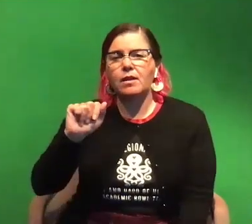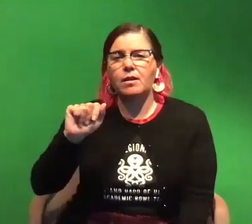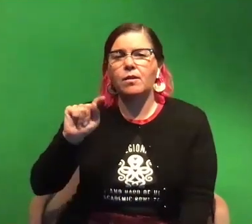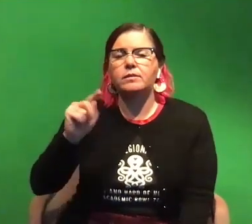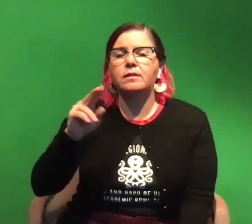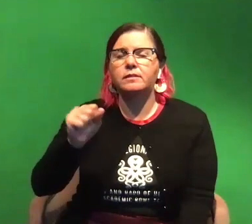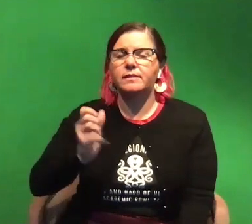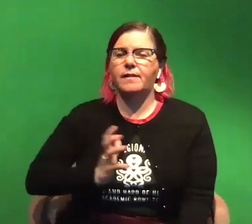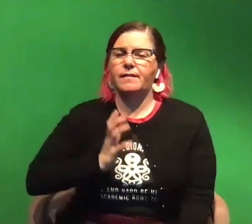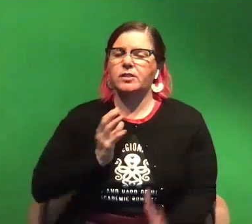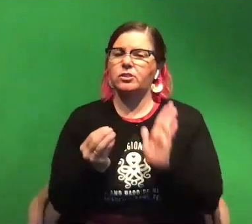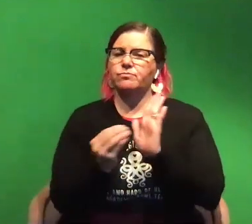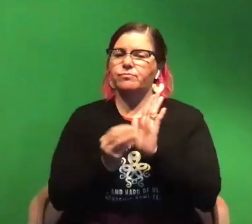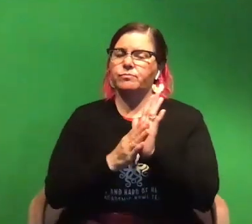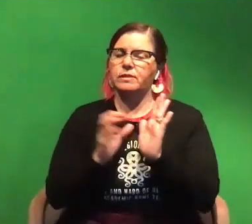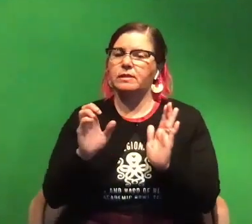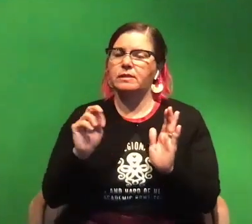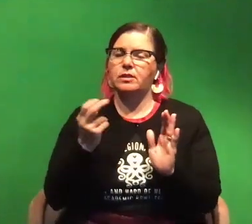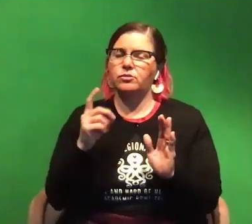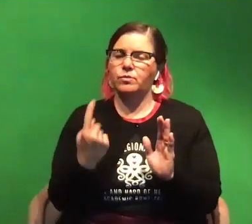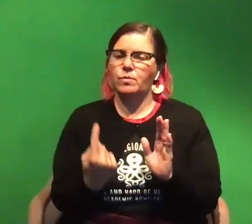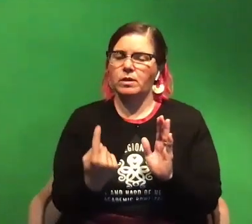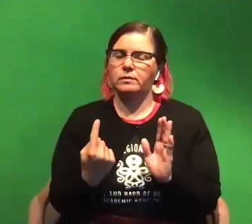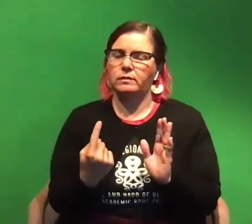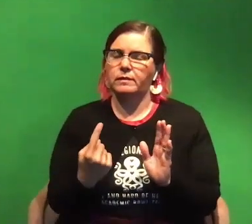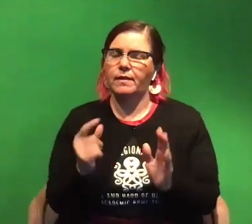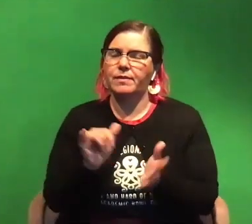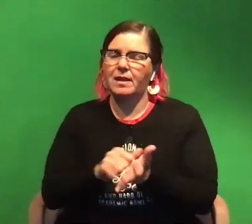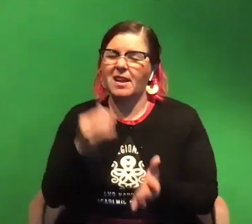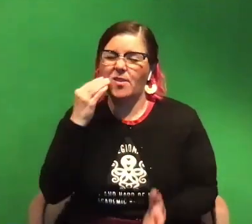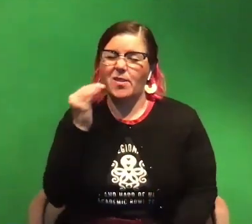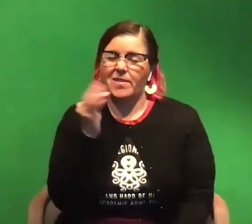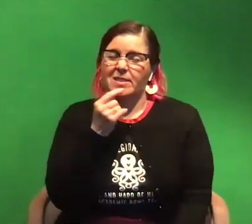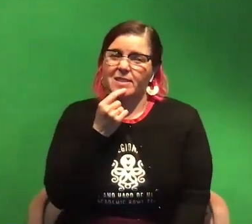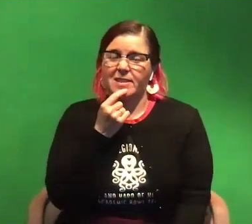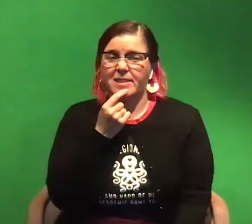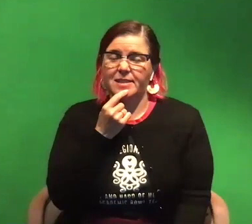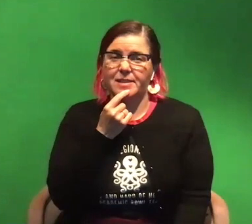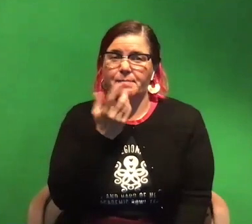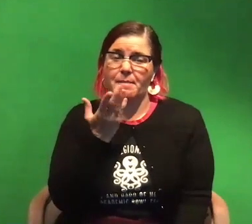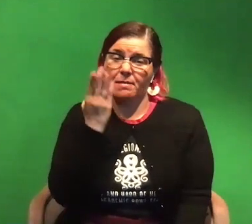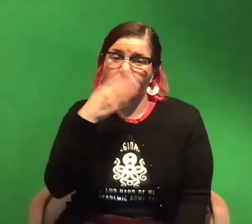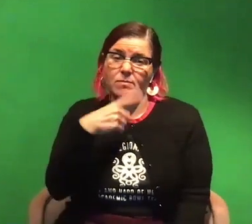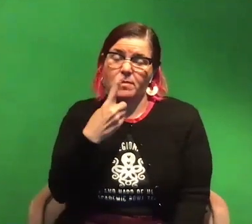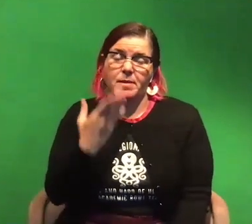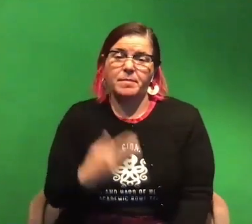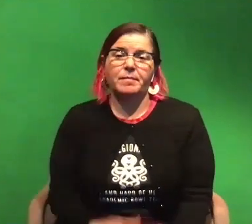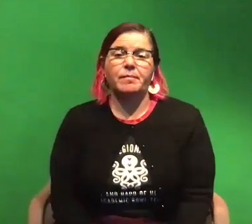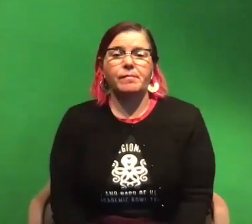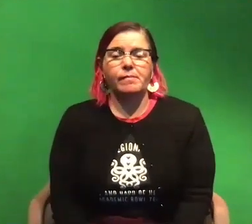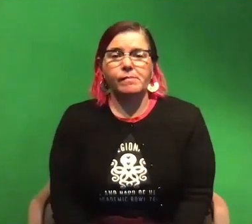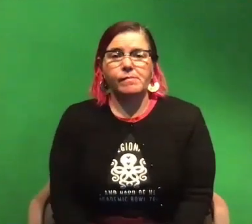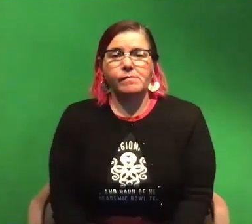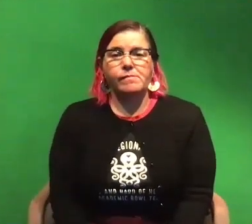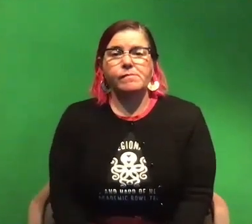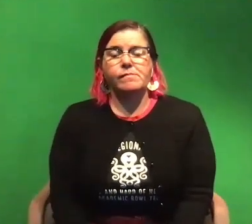officially listed endangered cephalopod to my knowledge, but I may have missed something. I think this is a